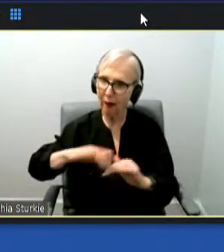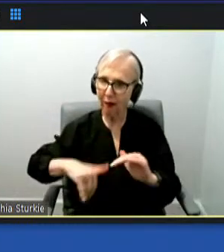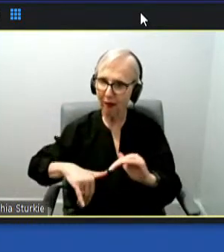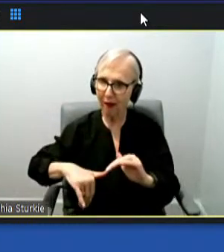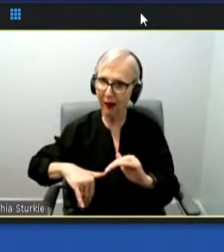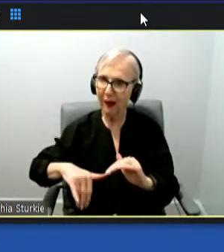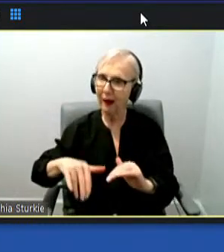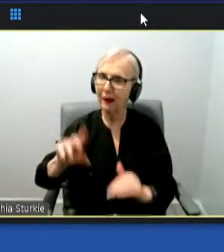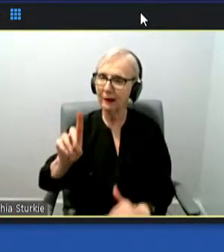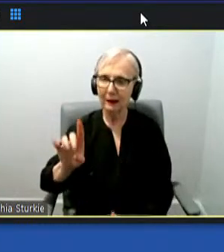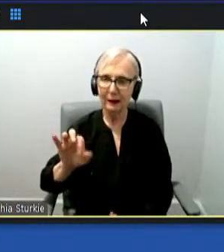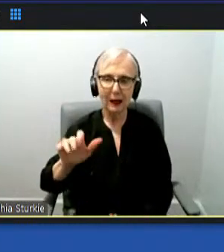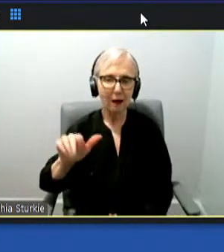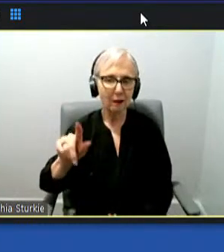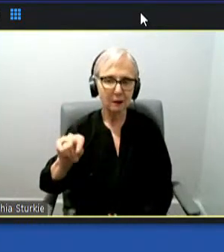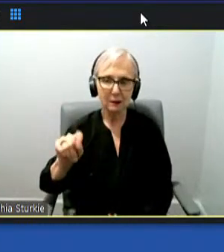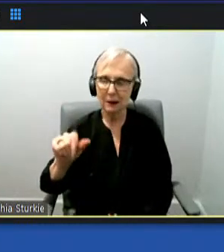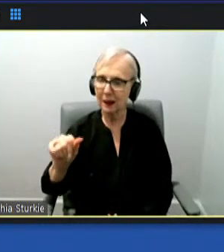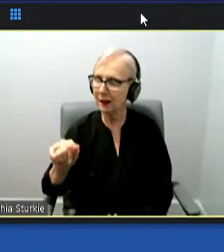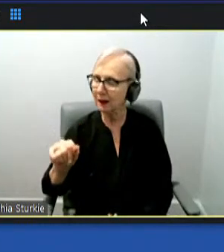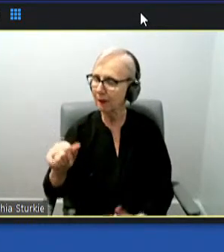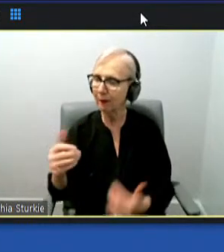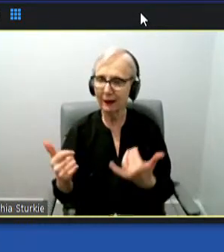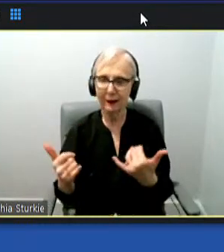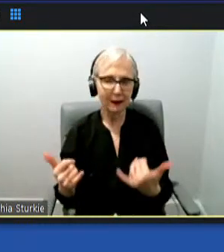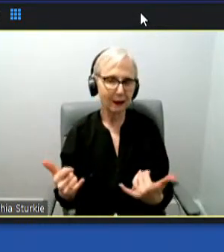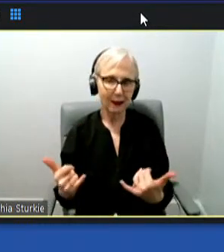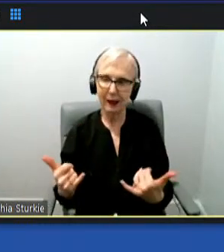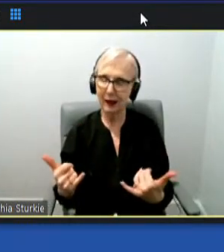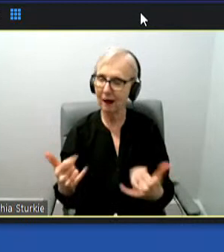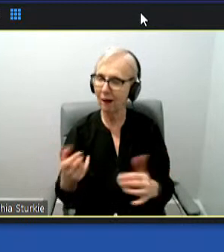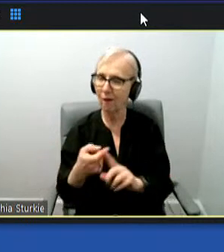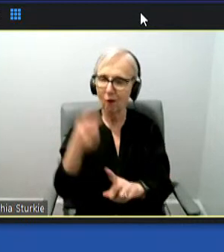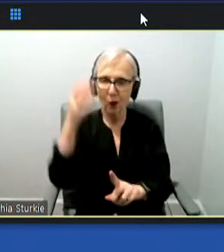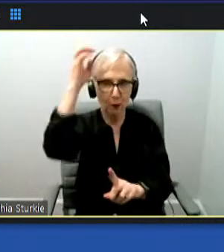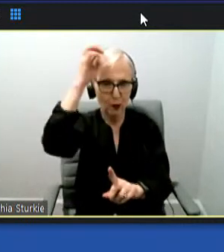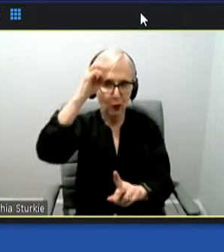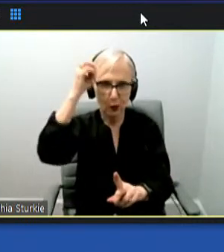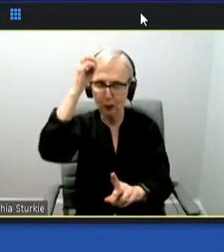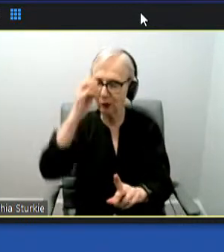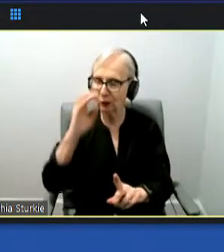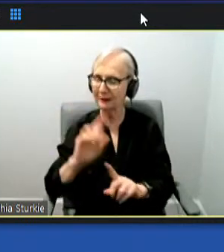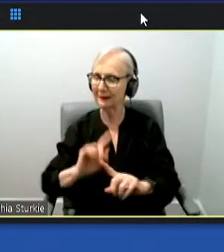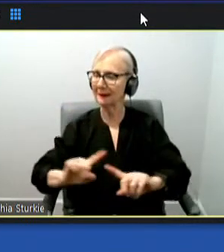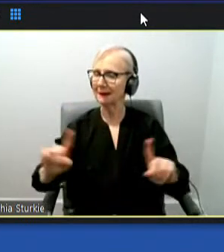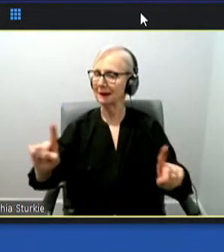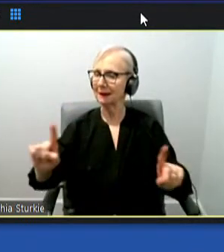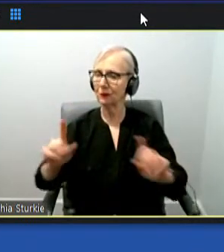phases of the pandemic. The data has been a little less reassuring out of some European countries.